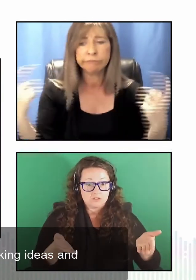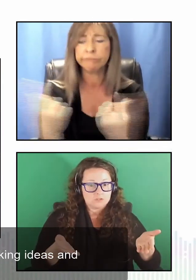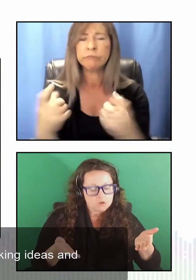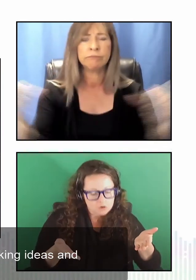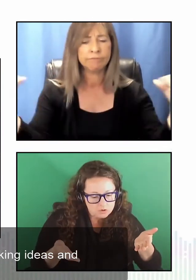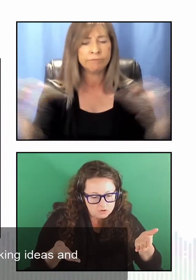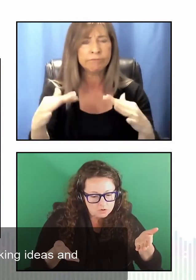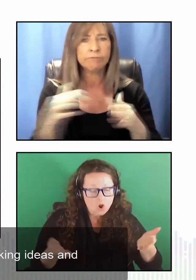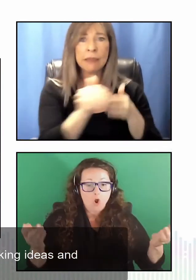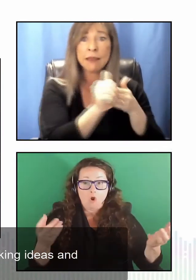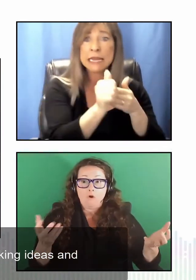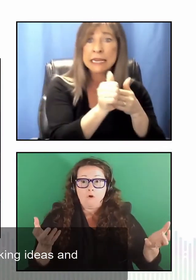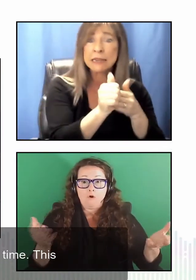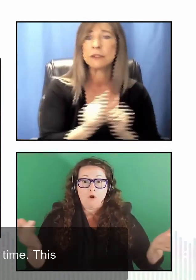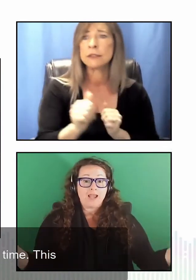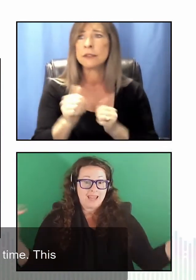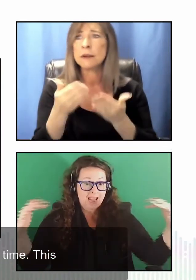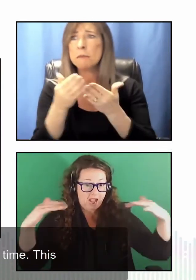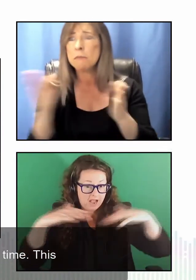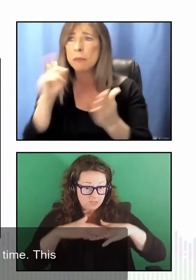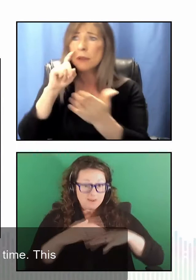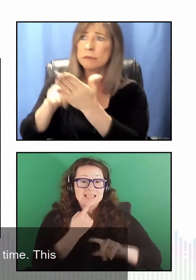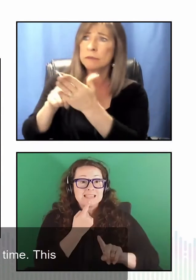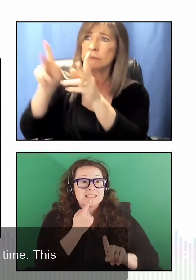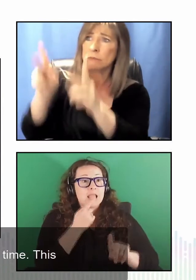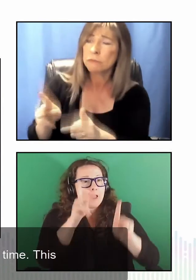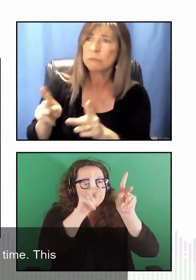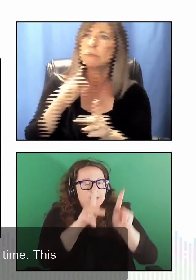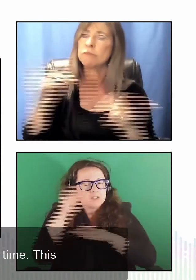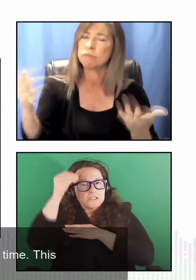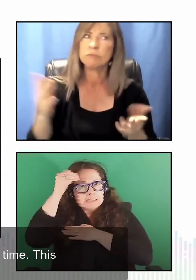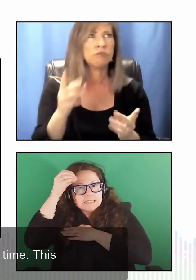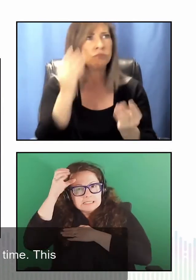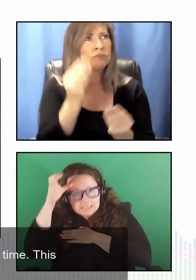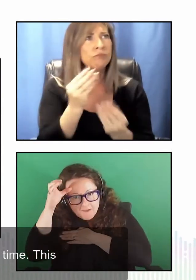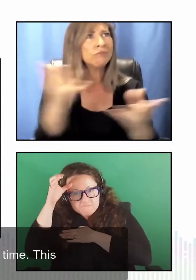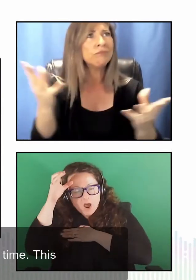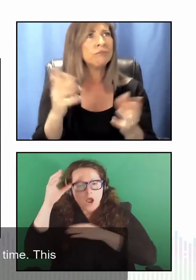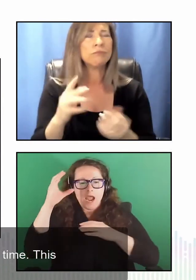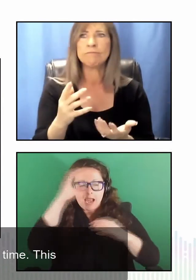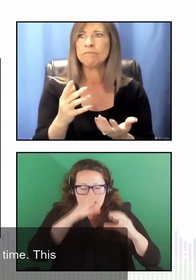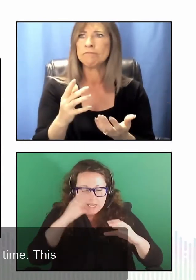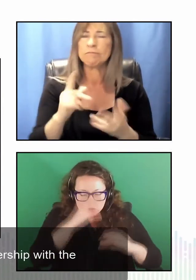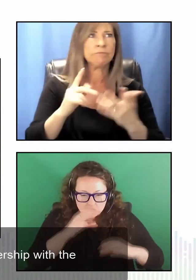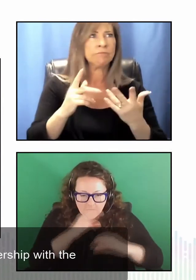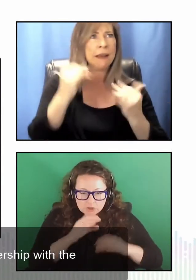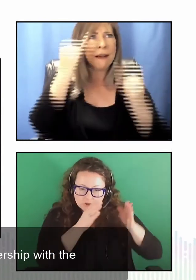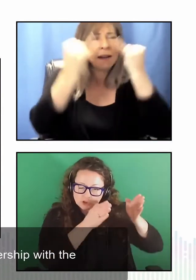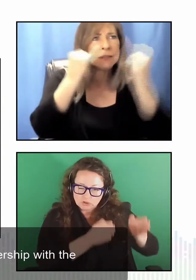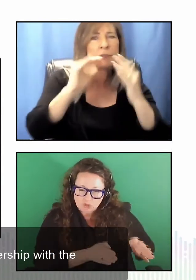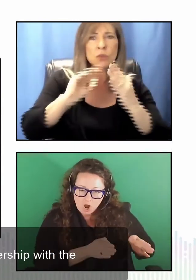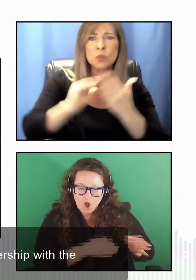present forward-thinking ideas and solutions to the critical questions of our time. This year's series was developed in